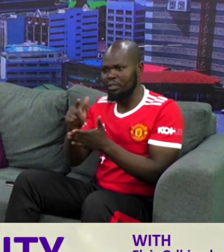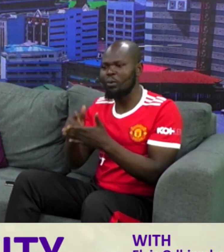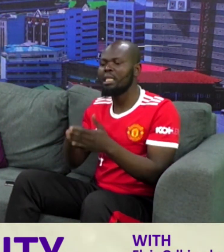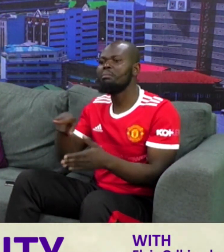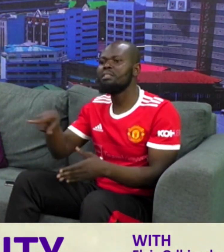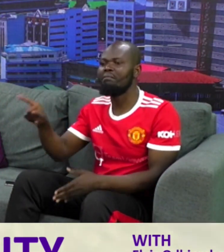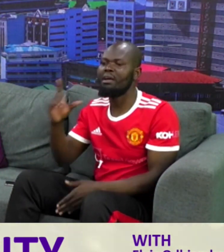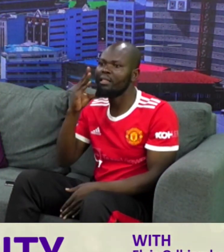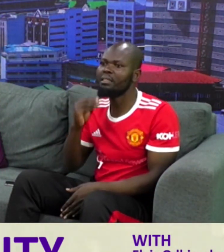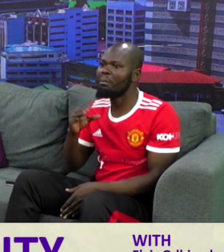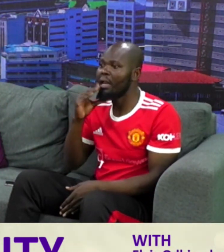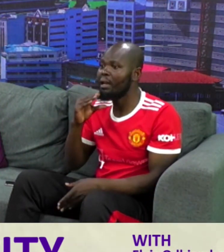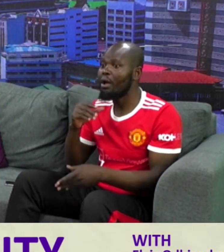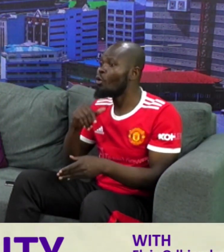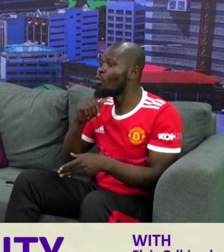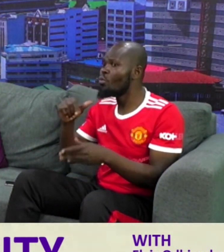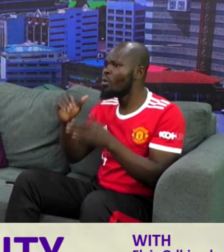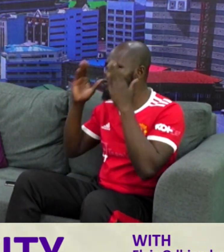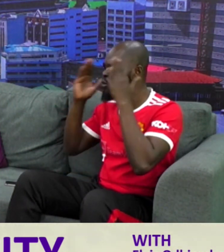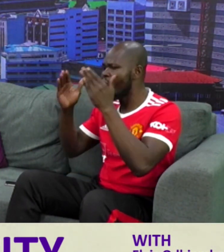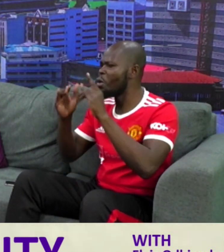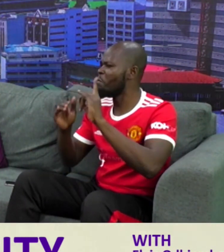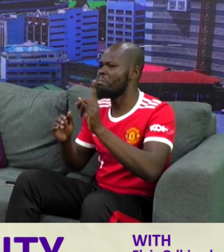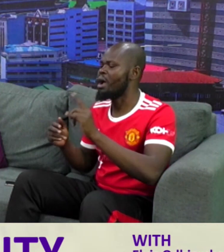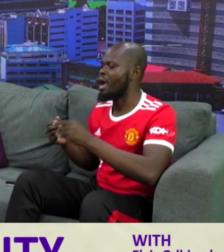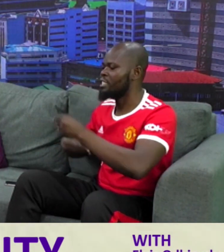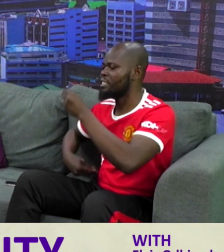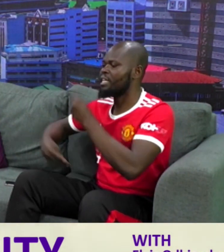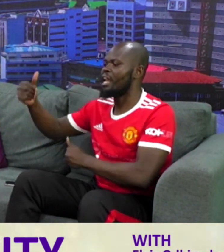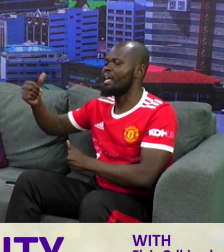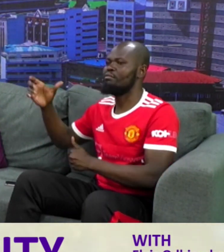it's really coming through, and I think with the experience that they have,